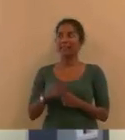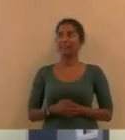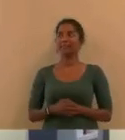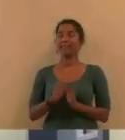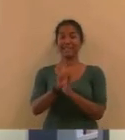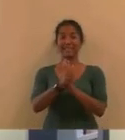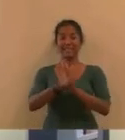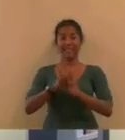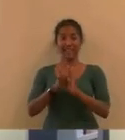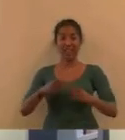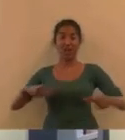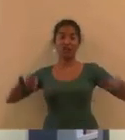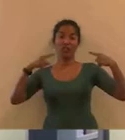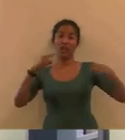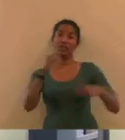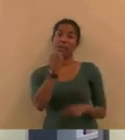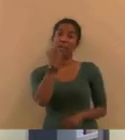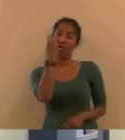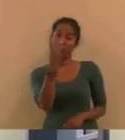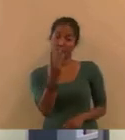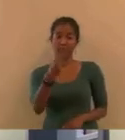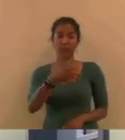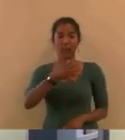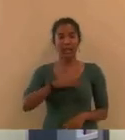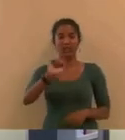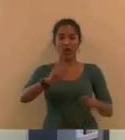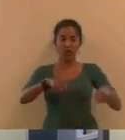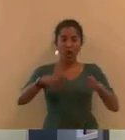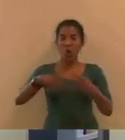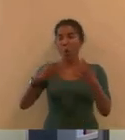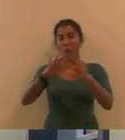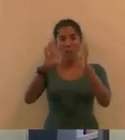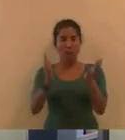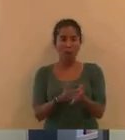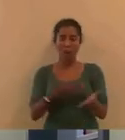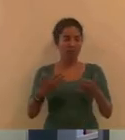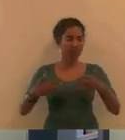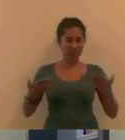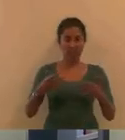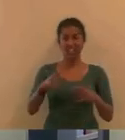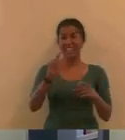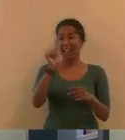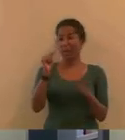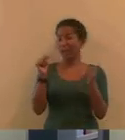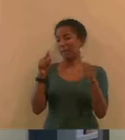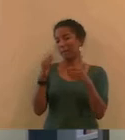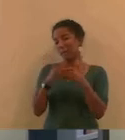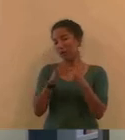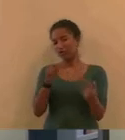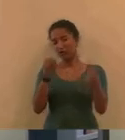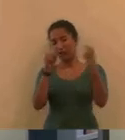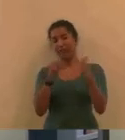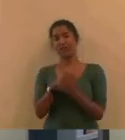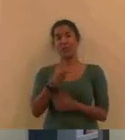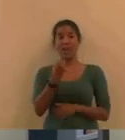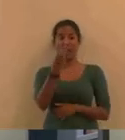number 3. You just need your ball or your sock this time. Slightly more difficult this one. You have 30 seconds and you might